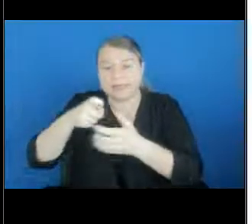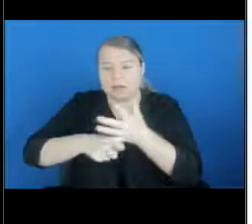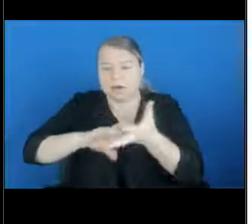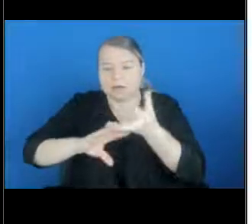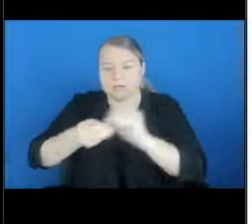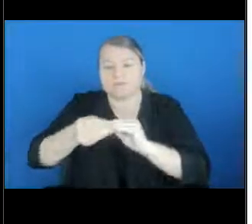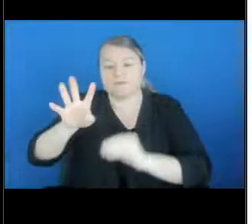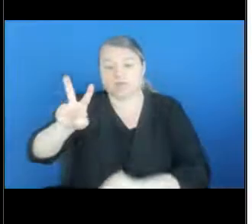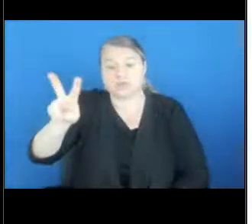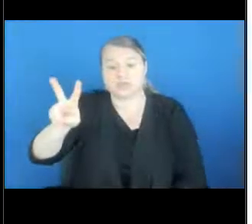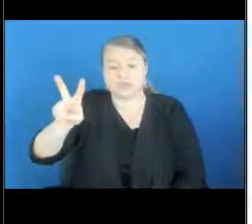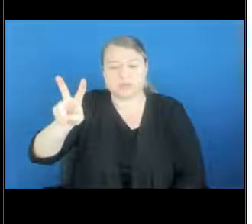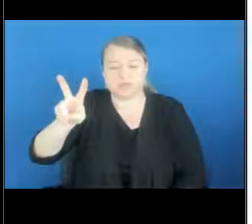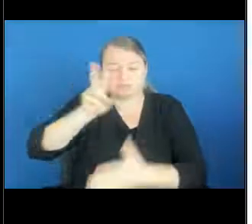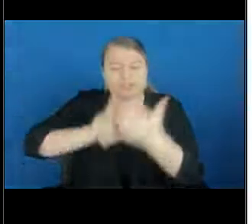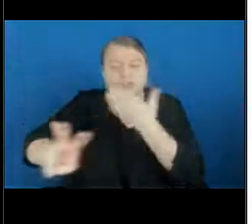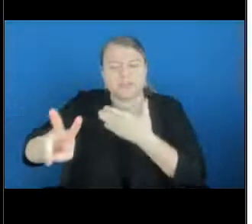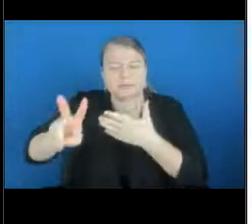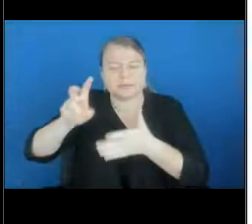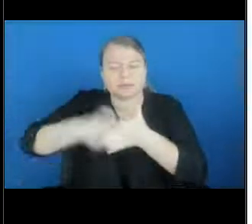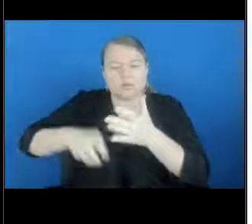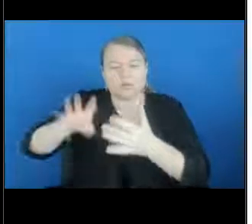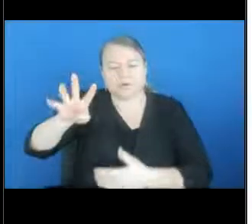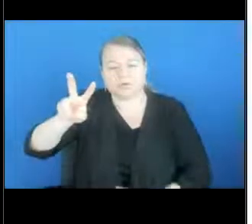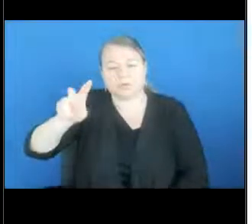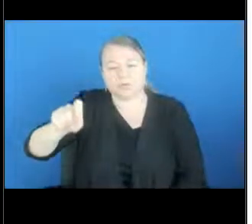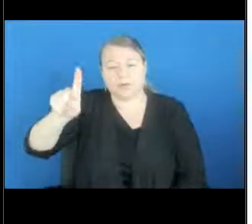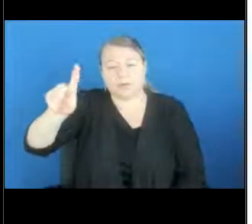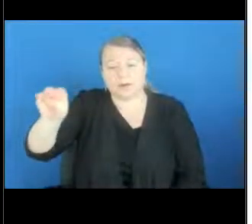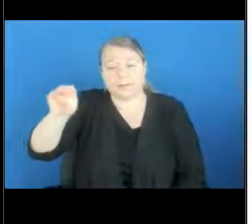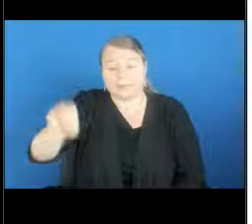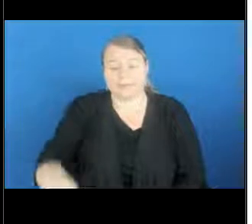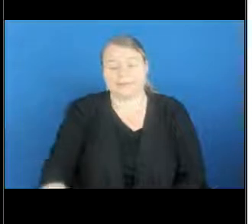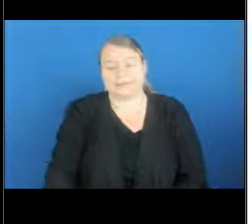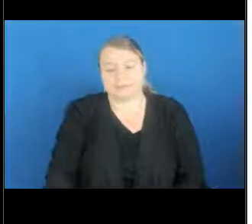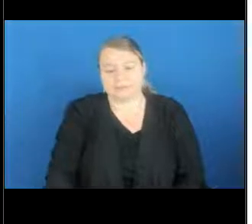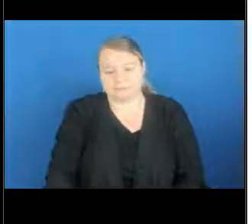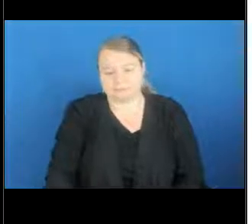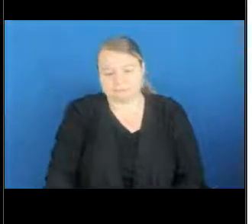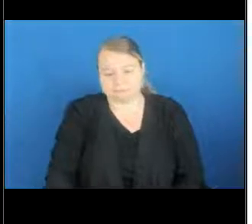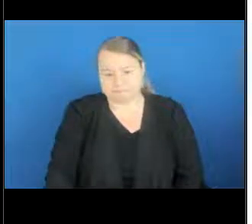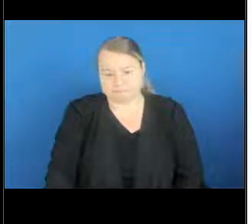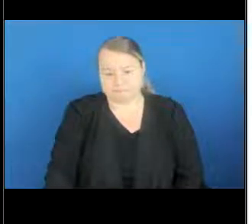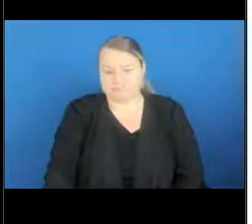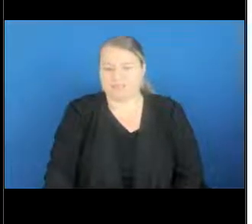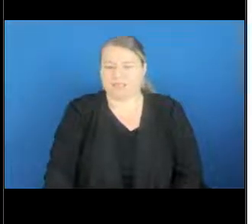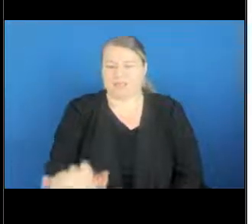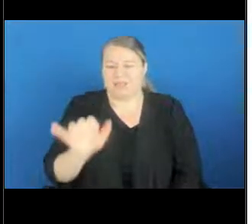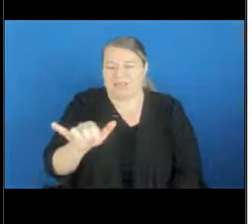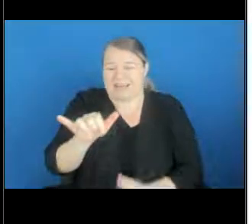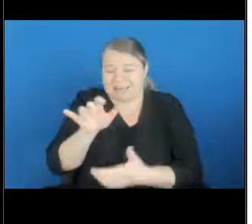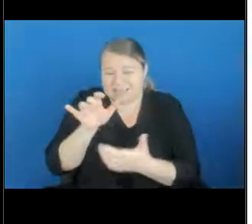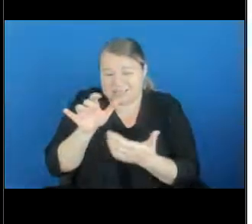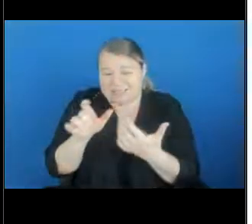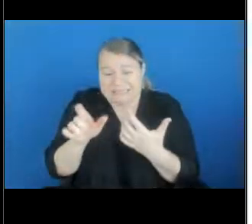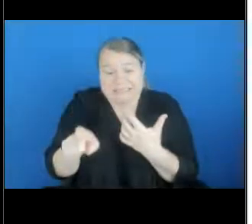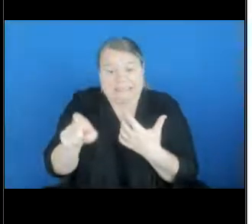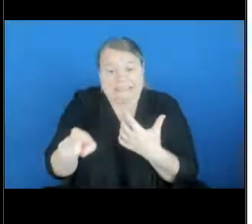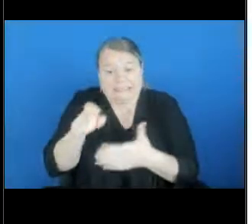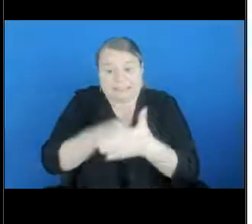This is the cost associated with acquiring the necessary rights-of-way needed for the project, as well as the projected cost of protecting